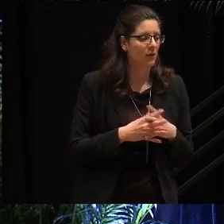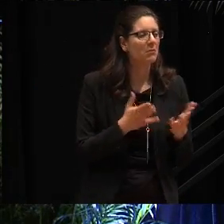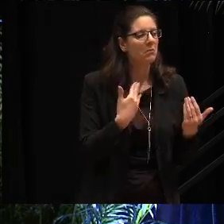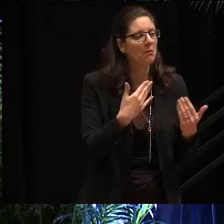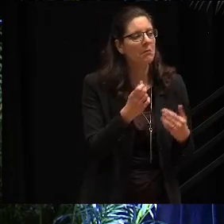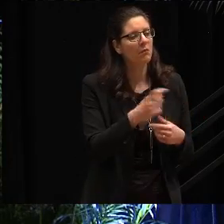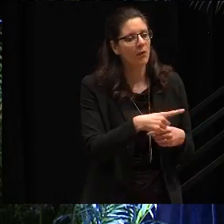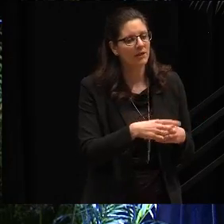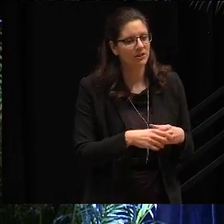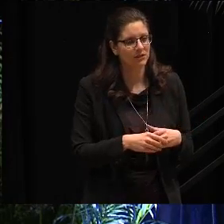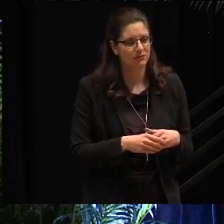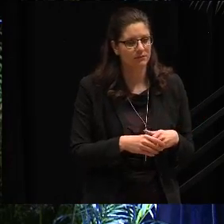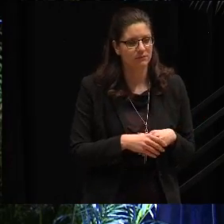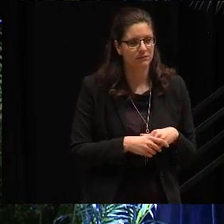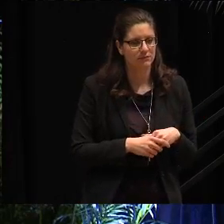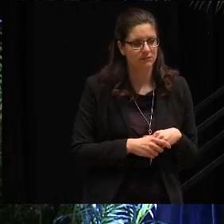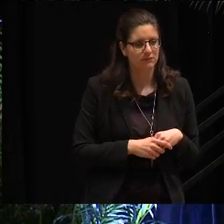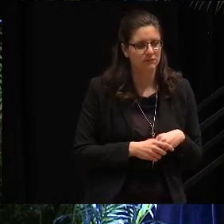question.